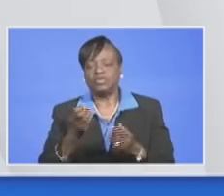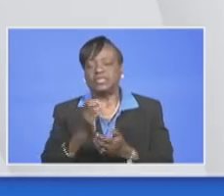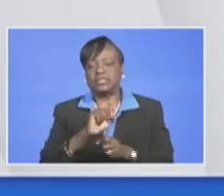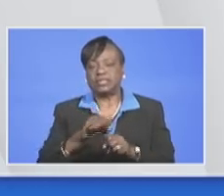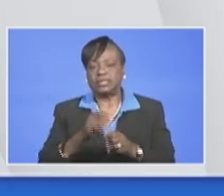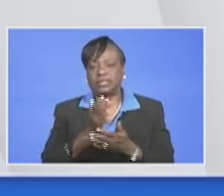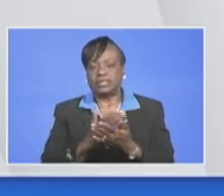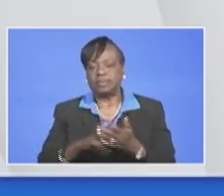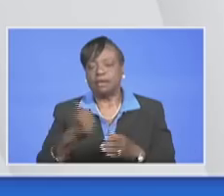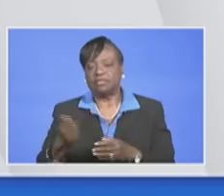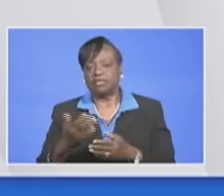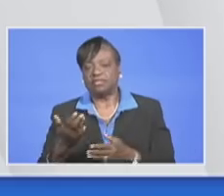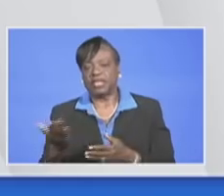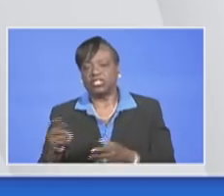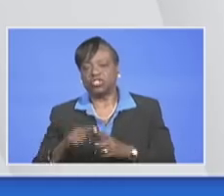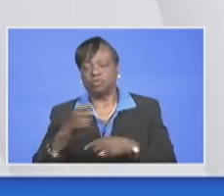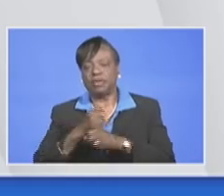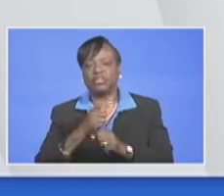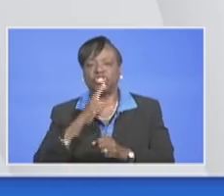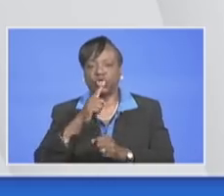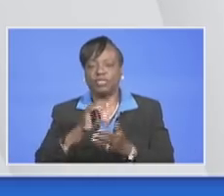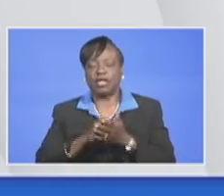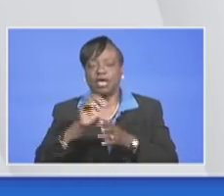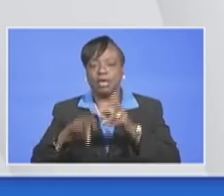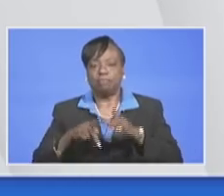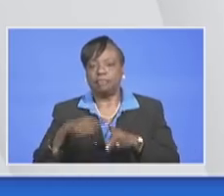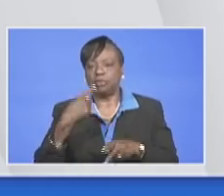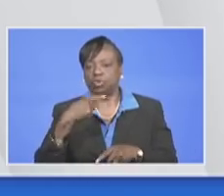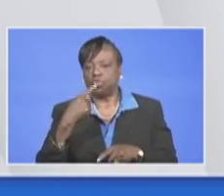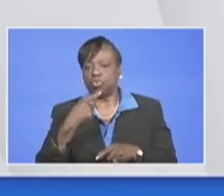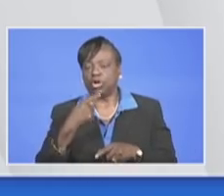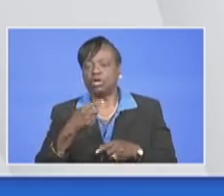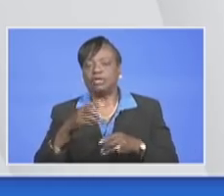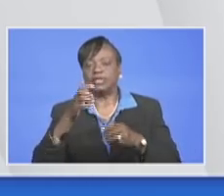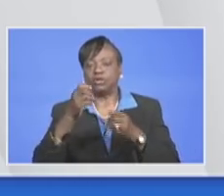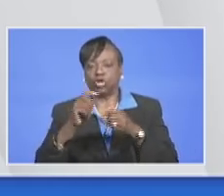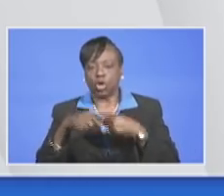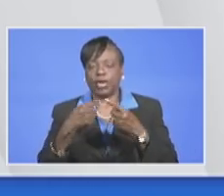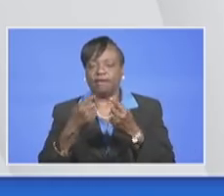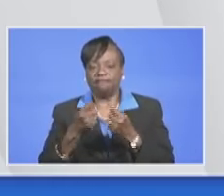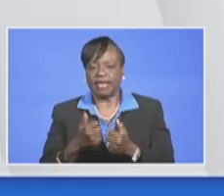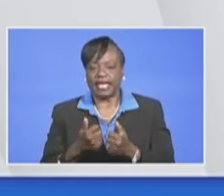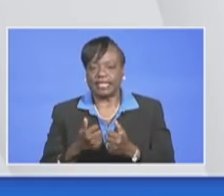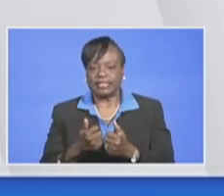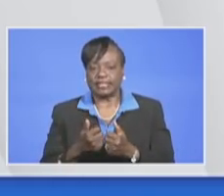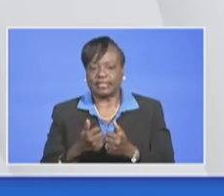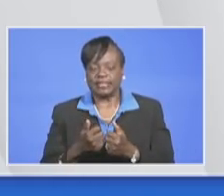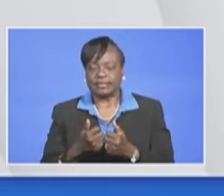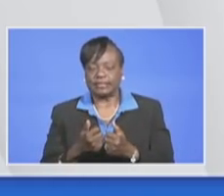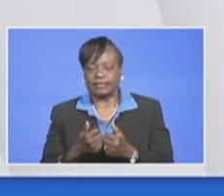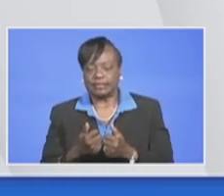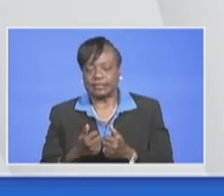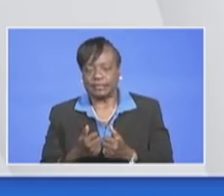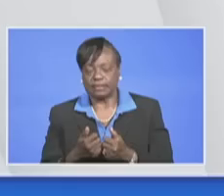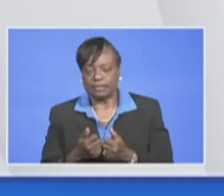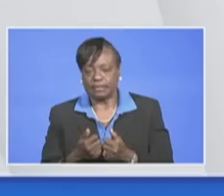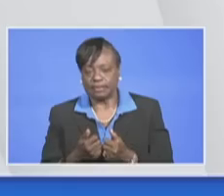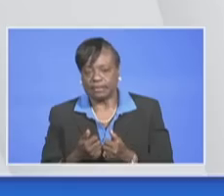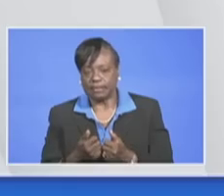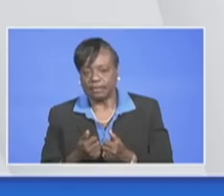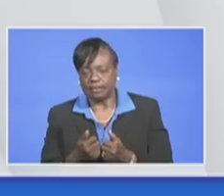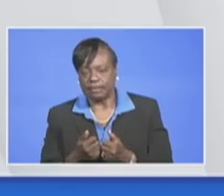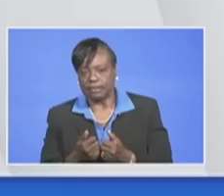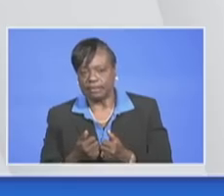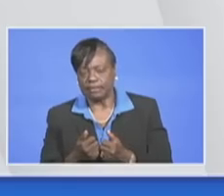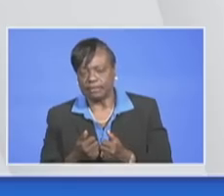persons who try to speed along that road, that they themselves are safe. But